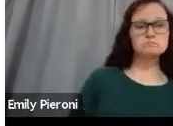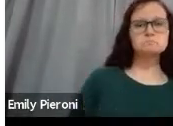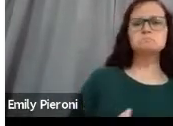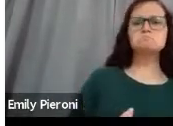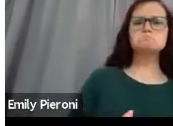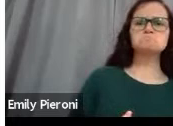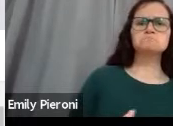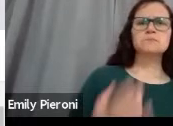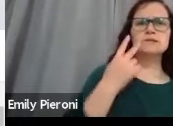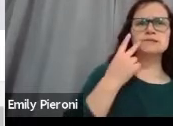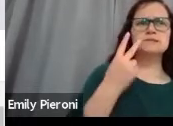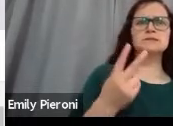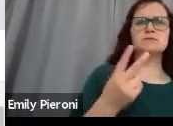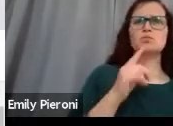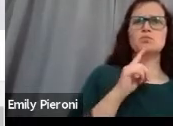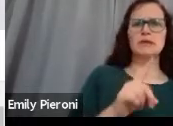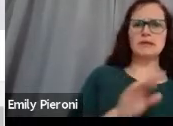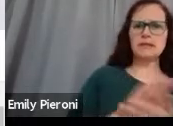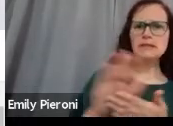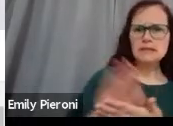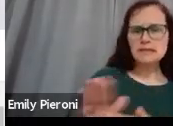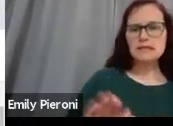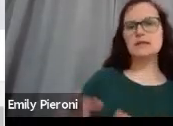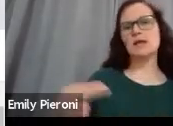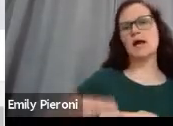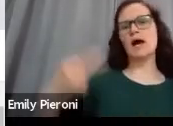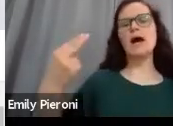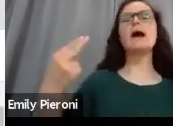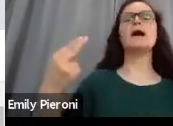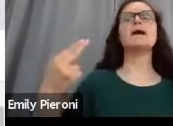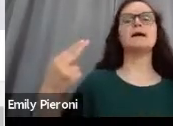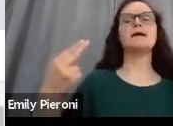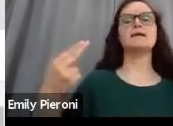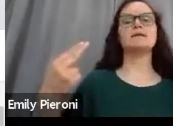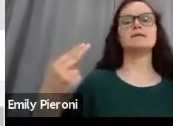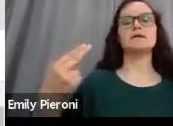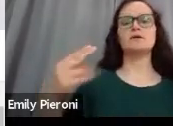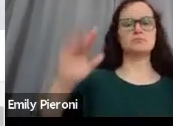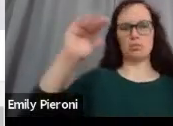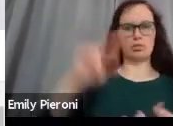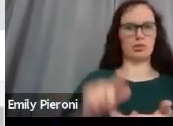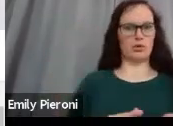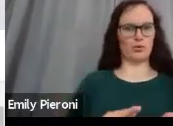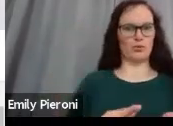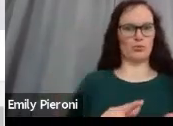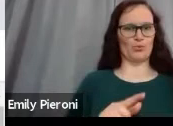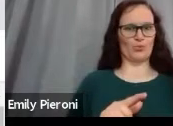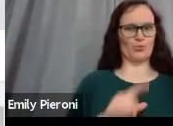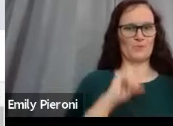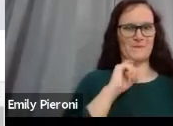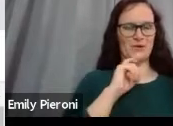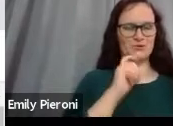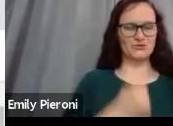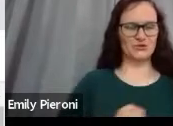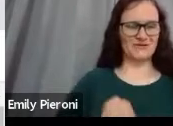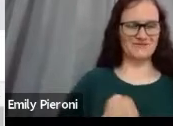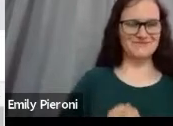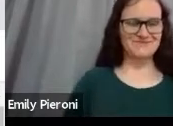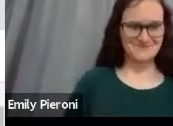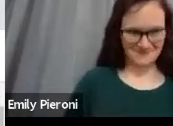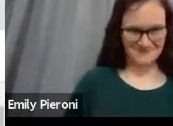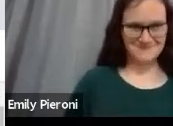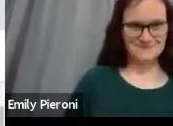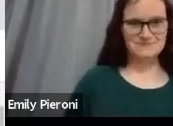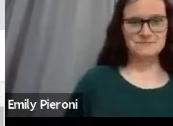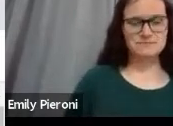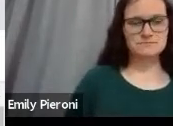heavy metals and pathogens. And there's actually laws that are required for land application of biosolids